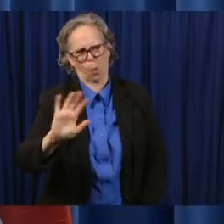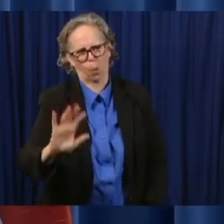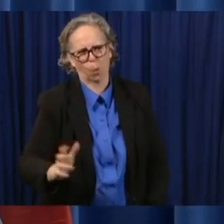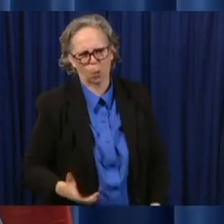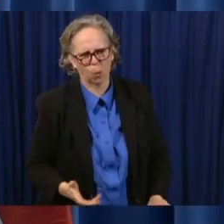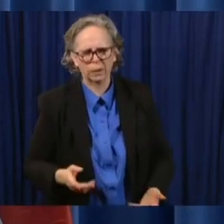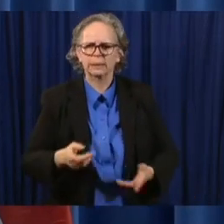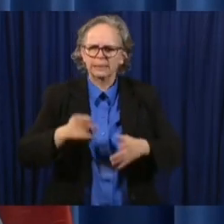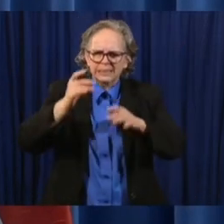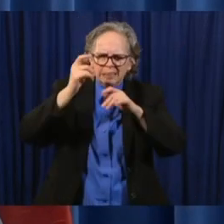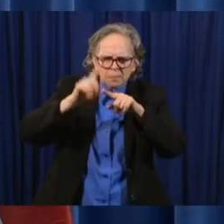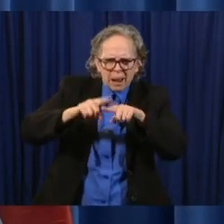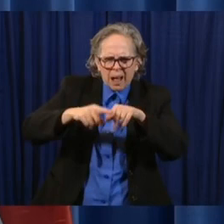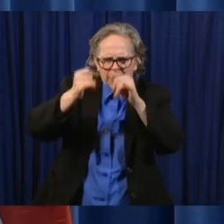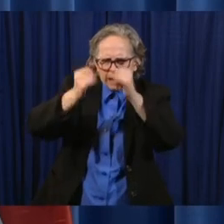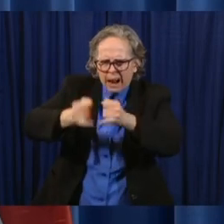case